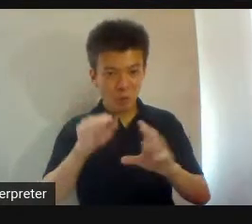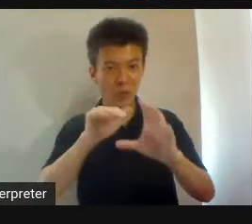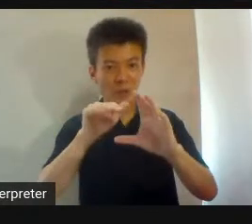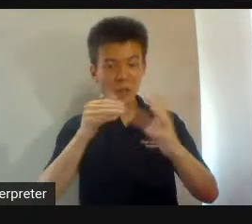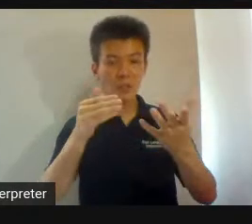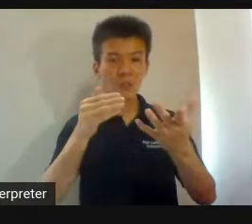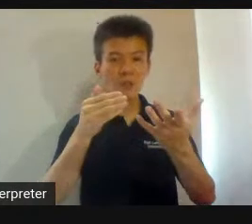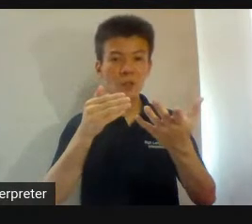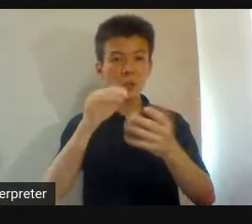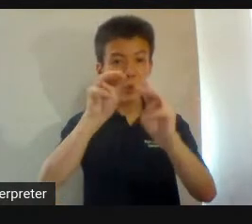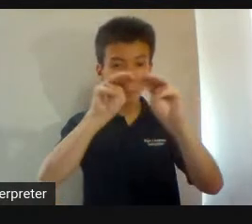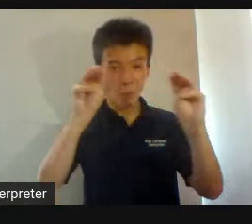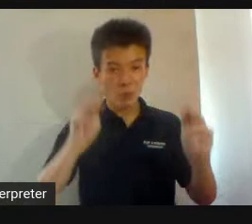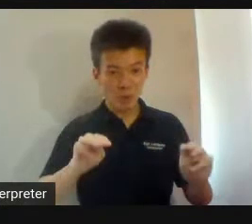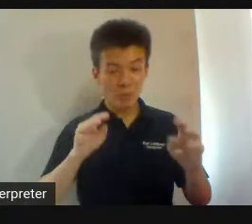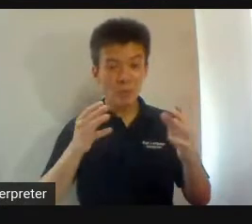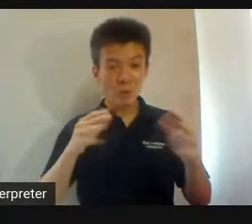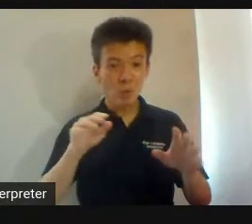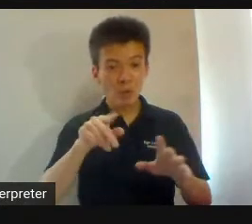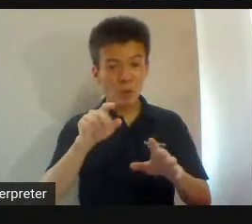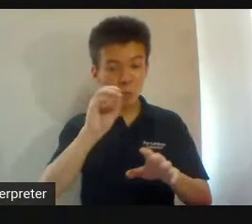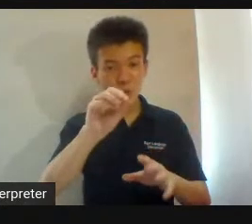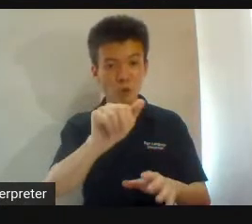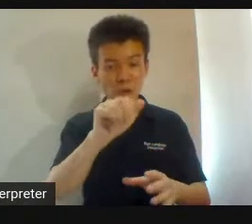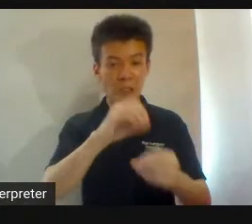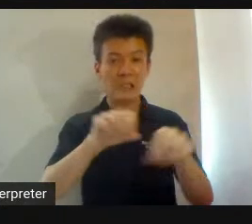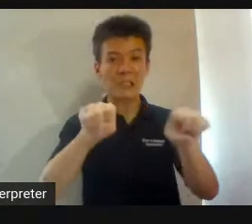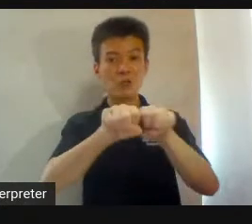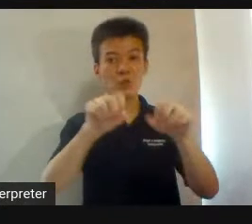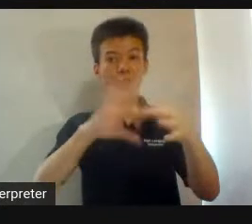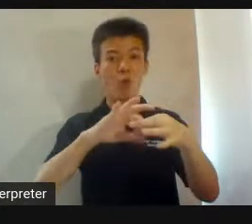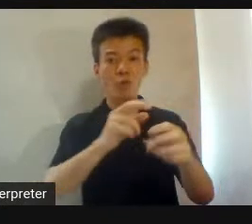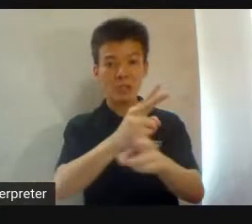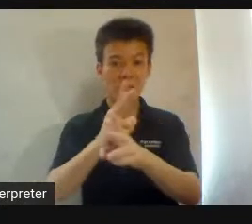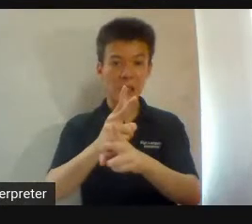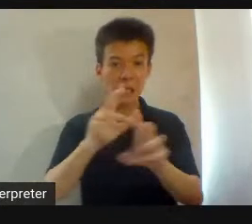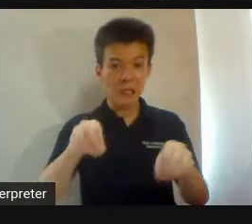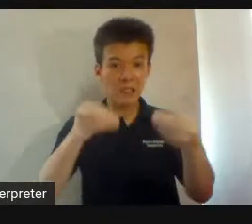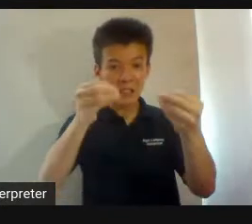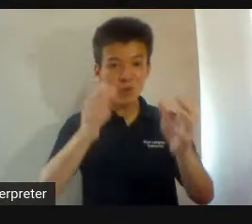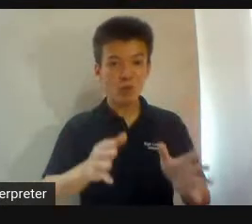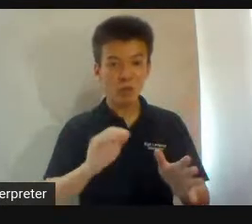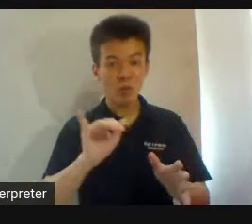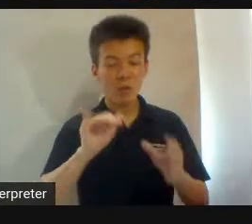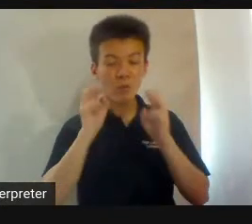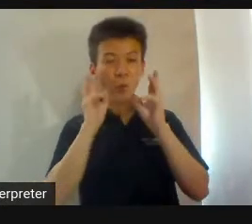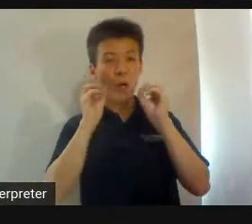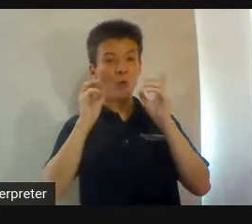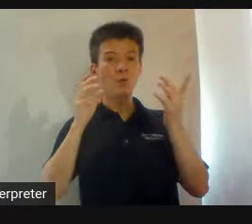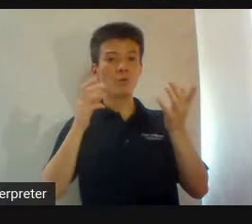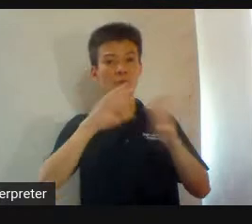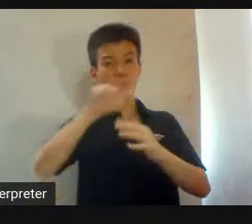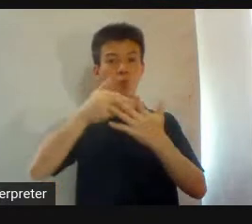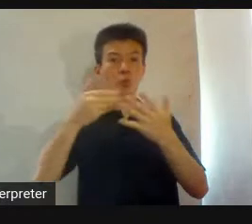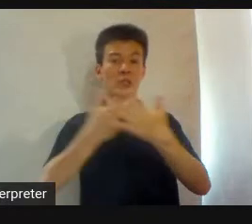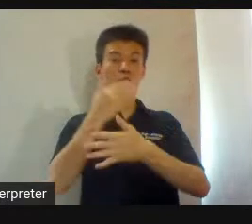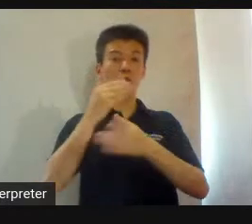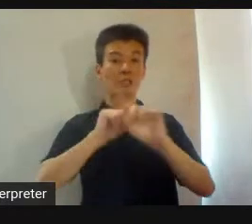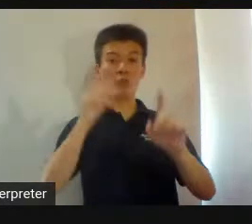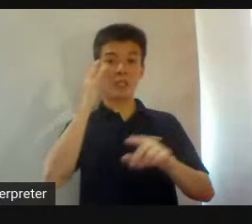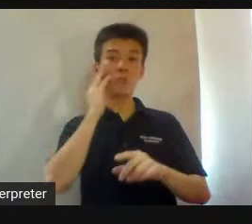museums. And then when you put yourself in the shoes of a caregiver, so to speak, it's like, wow, it's a whole new different